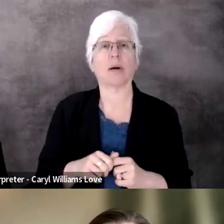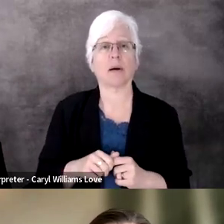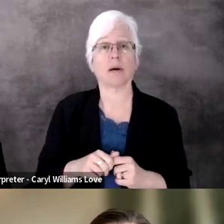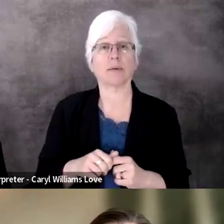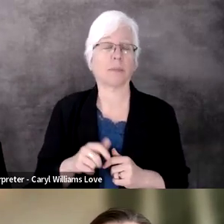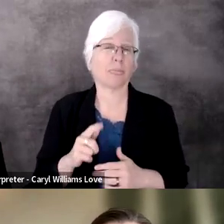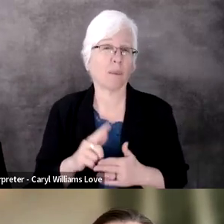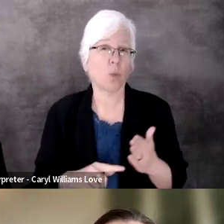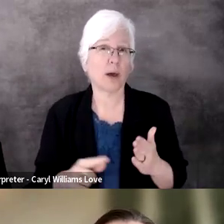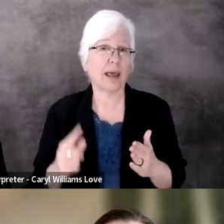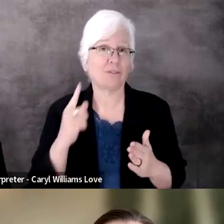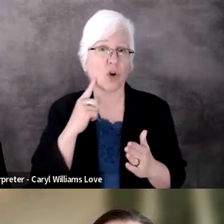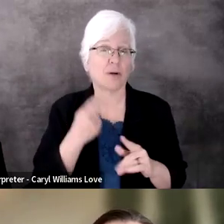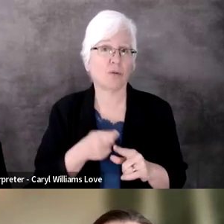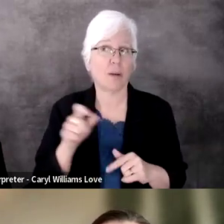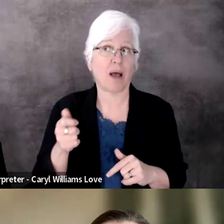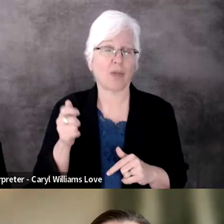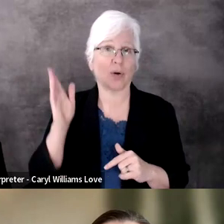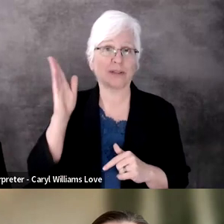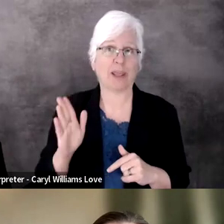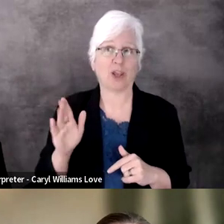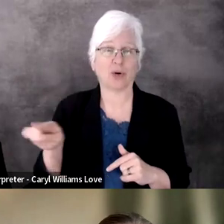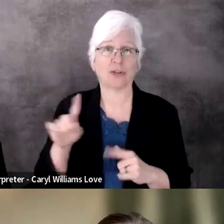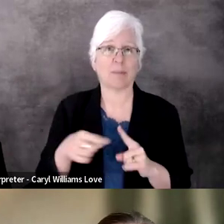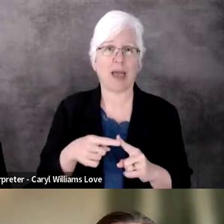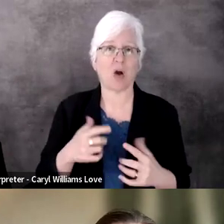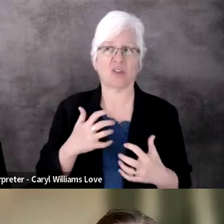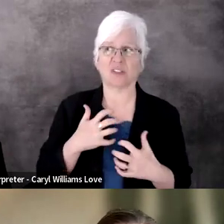I've heard from other speakers around agitation,